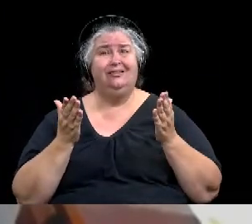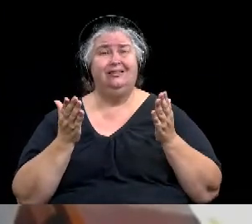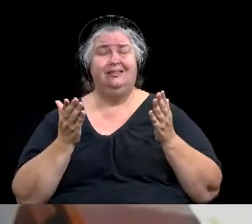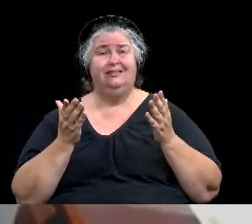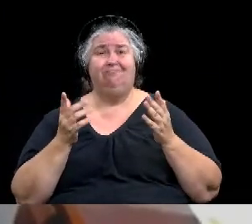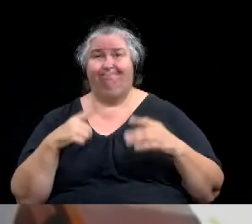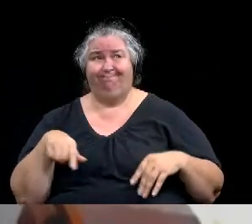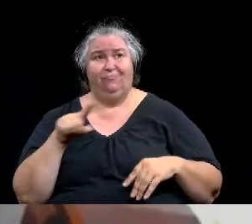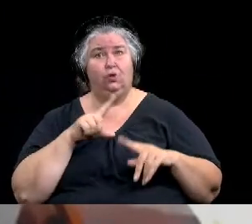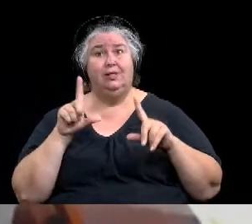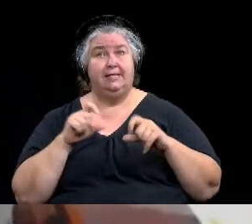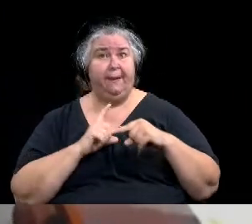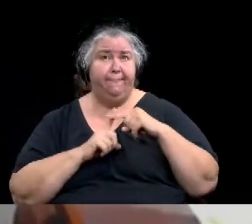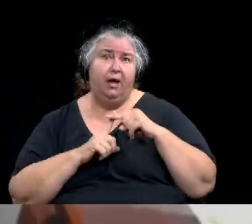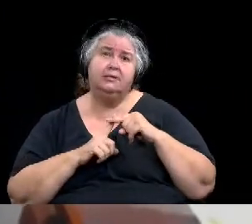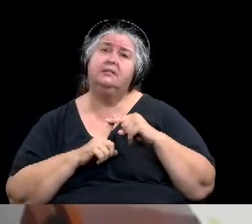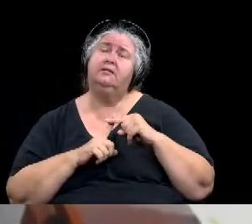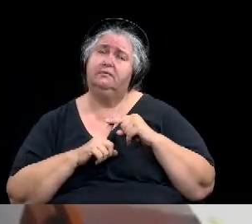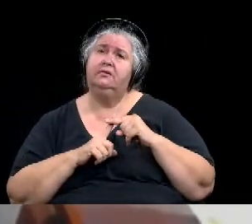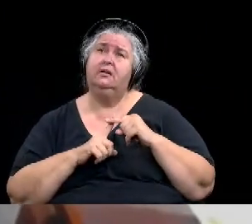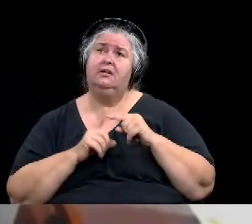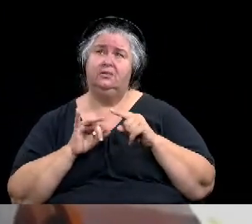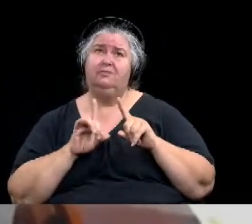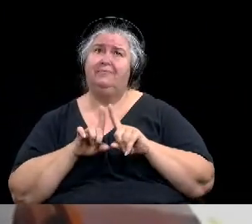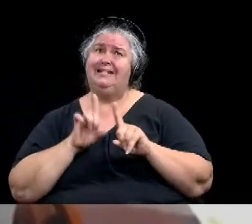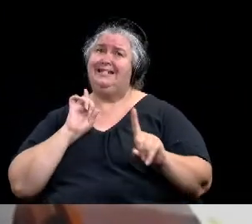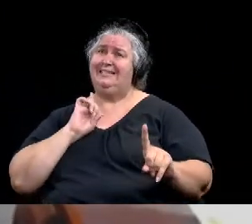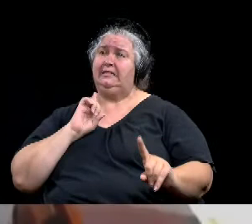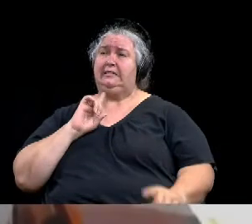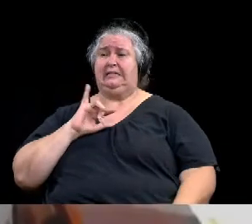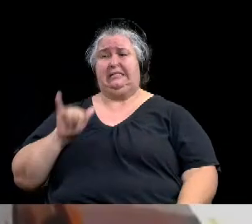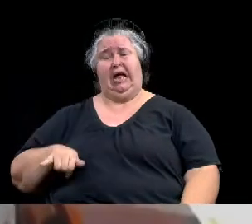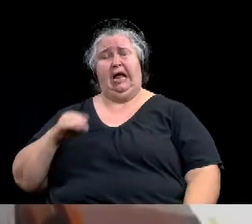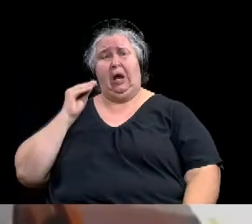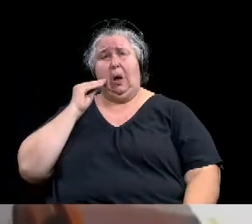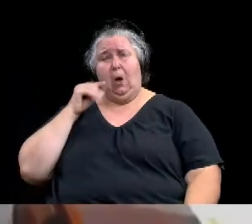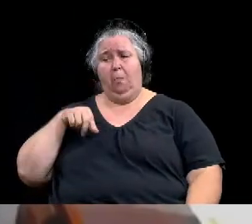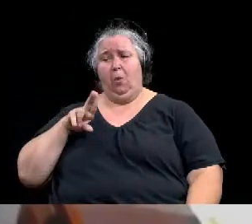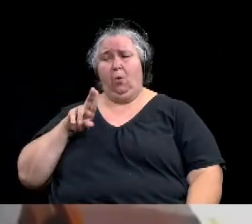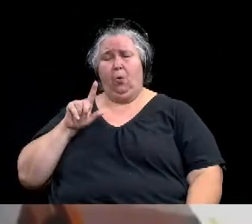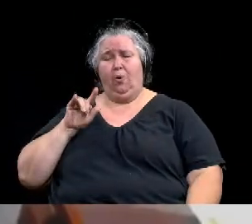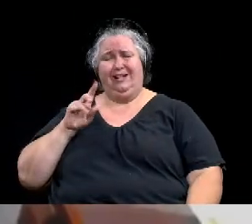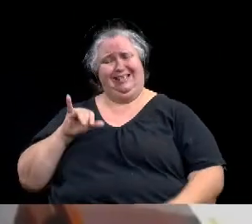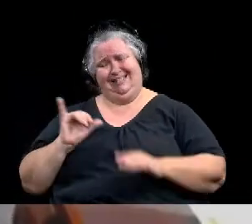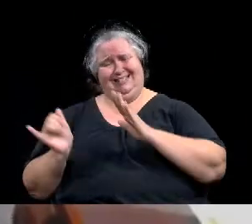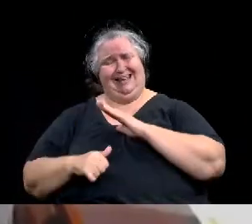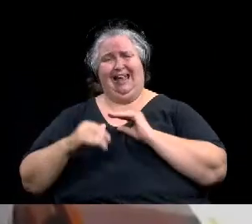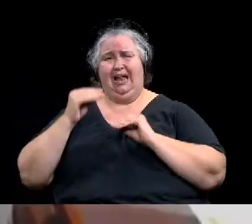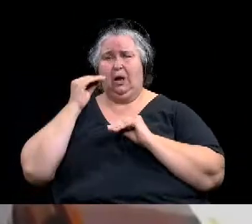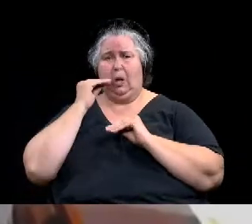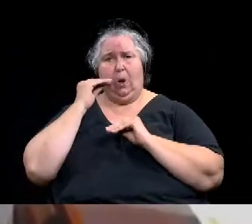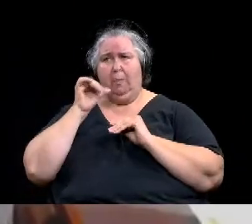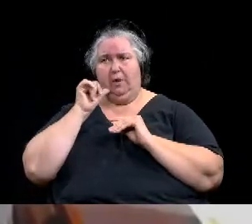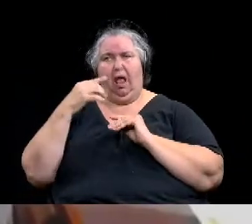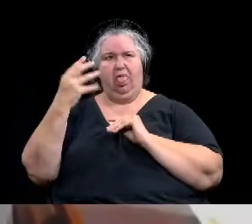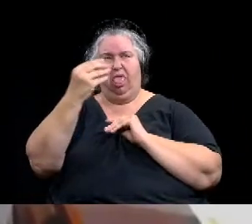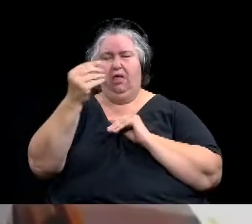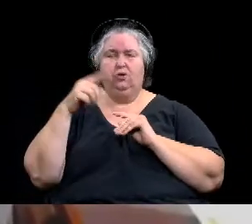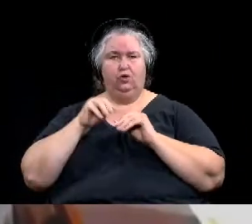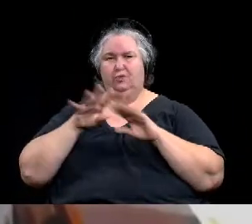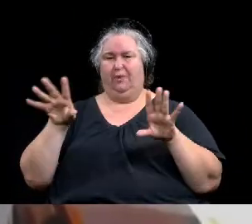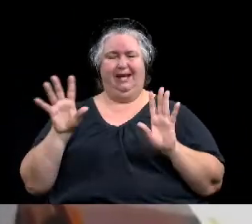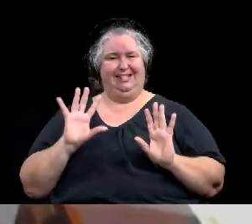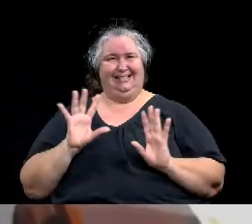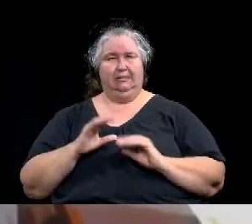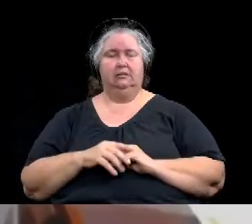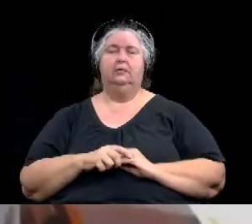who test positive to distance themselves, stay home, isolate, quarantine, so as not to spread that virus to others unknowingly.